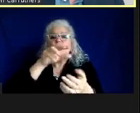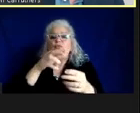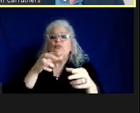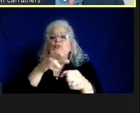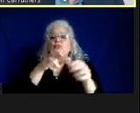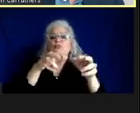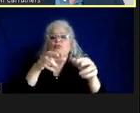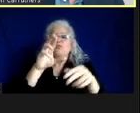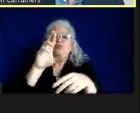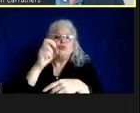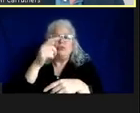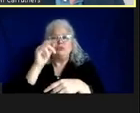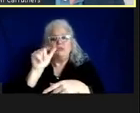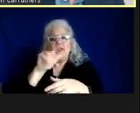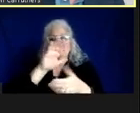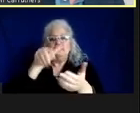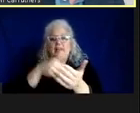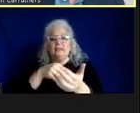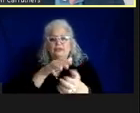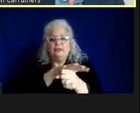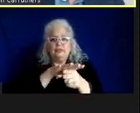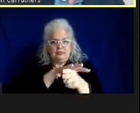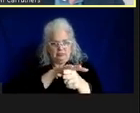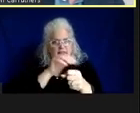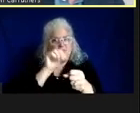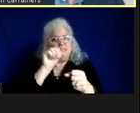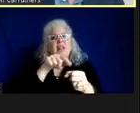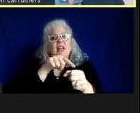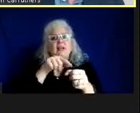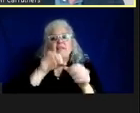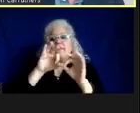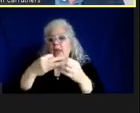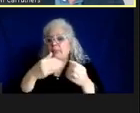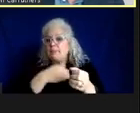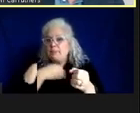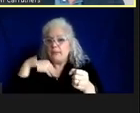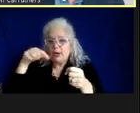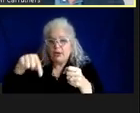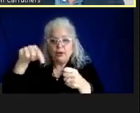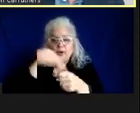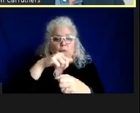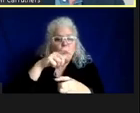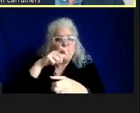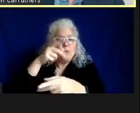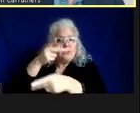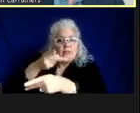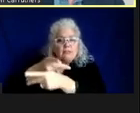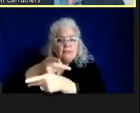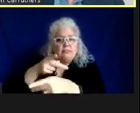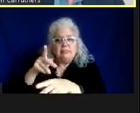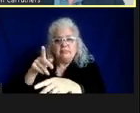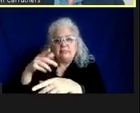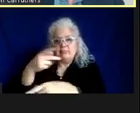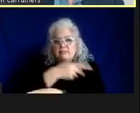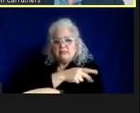and who are giving home health care. That letter doesn't say you have to be paid to do it, and that's the right policy.